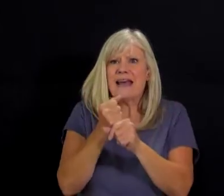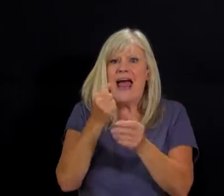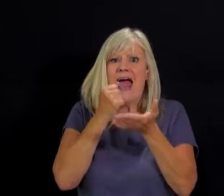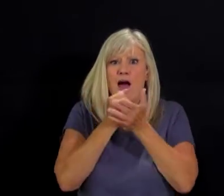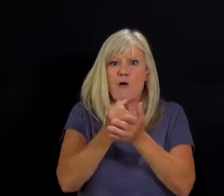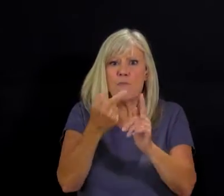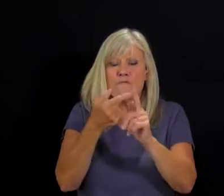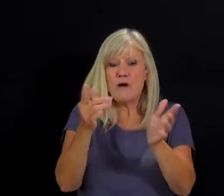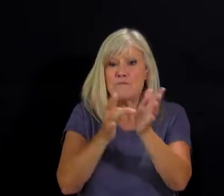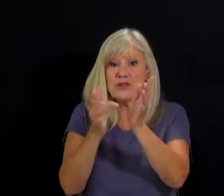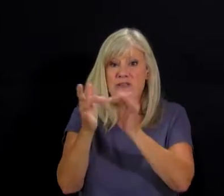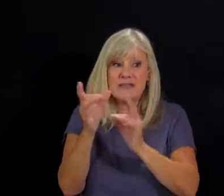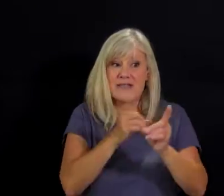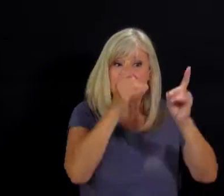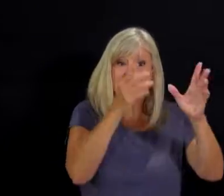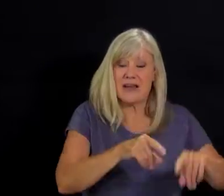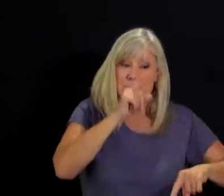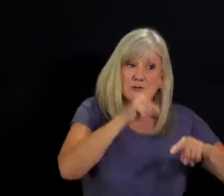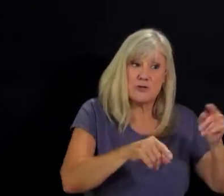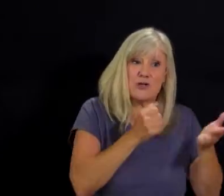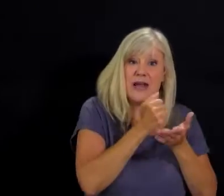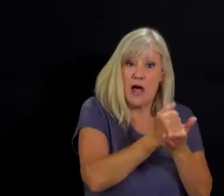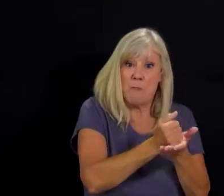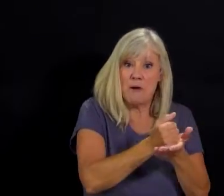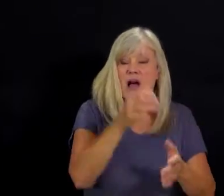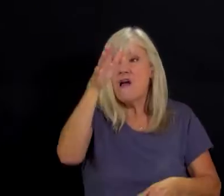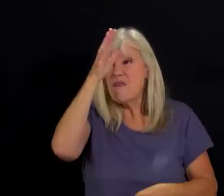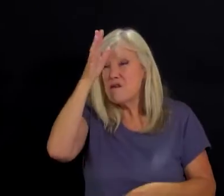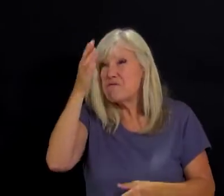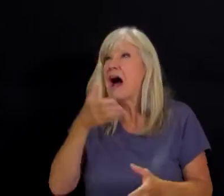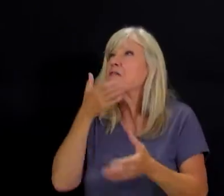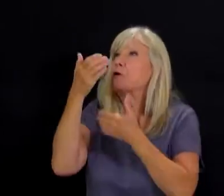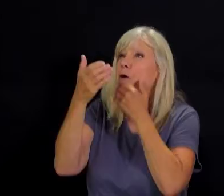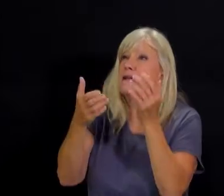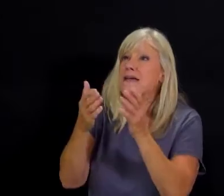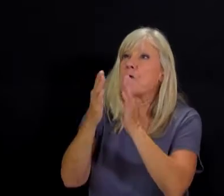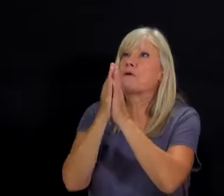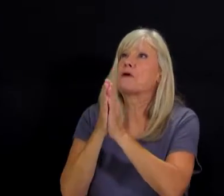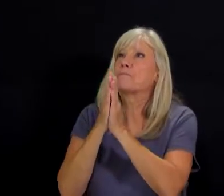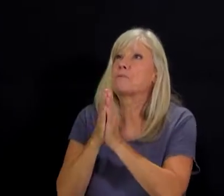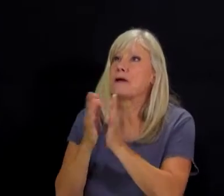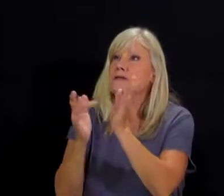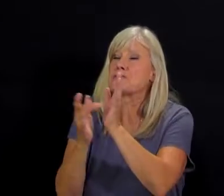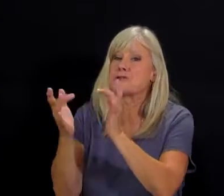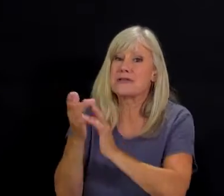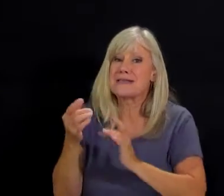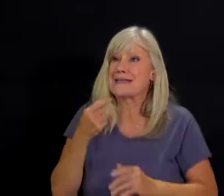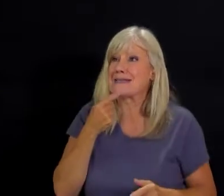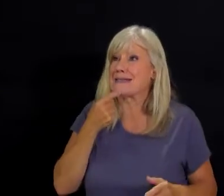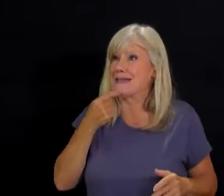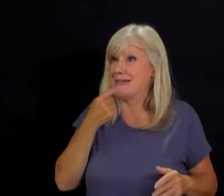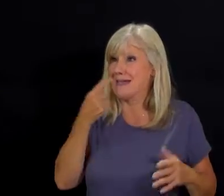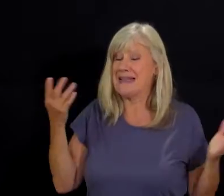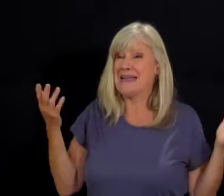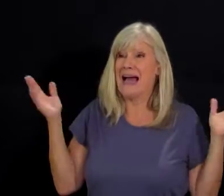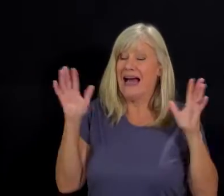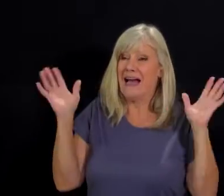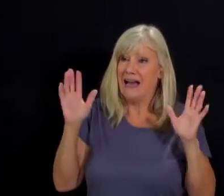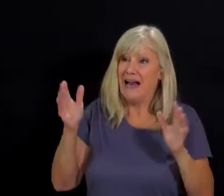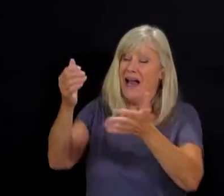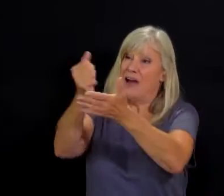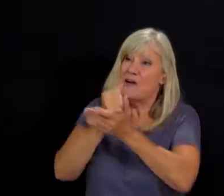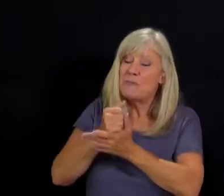situation, the father, crying out to Jesus, gives voice to his, to Israel's, to the